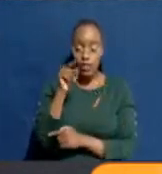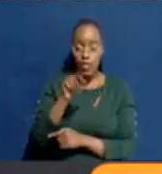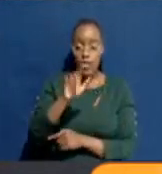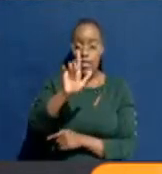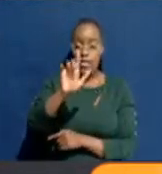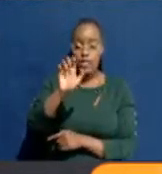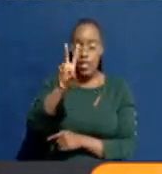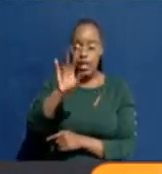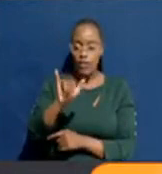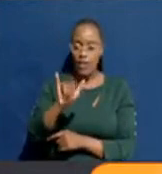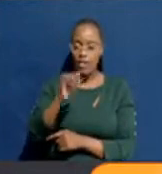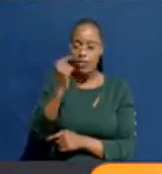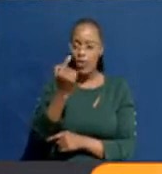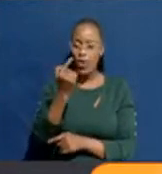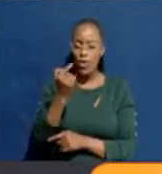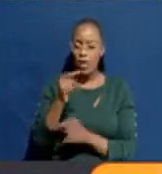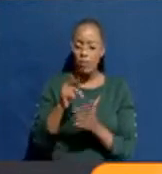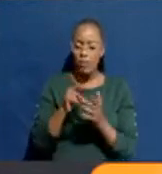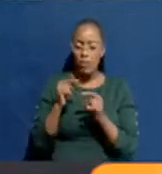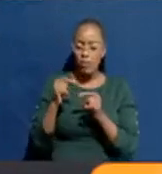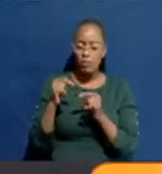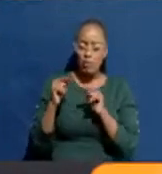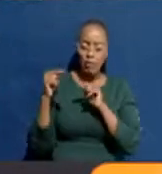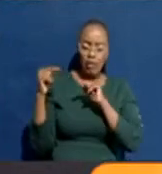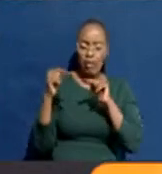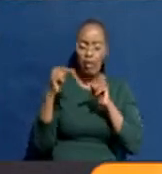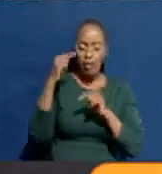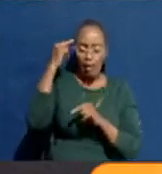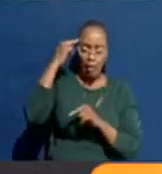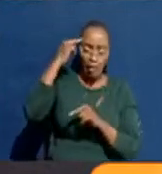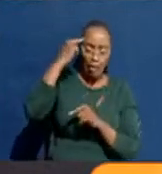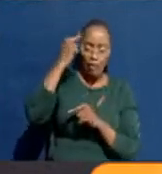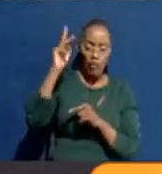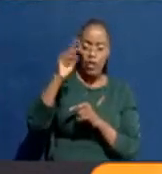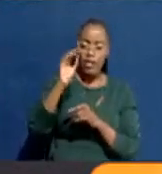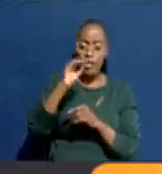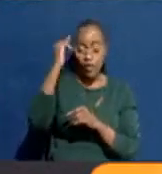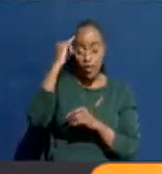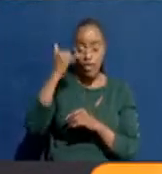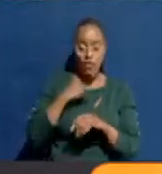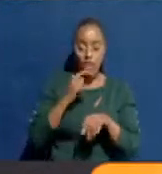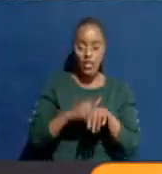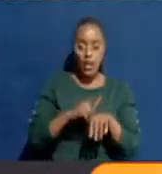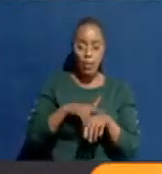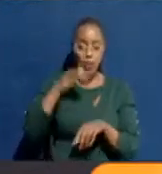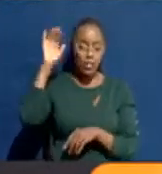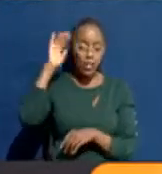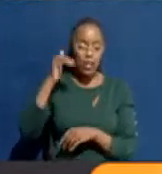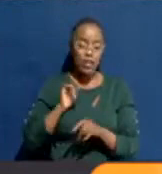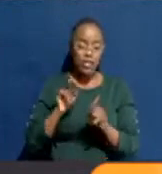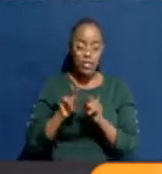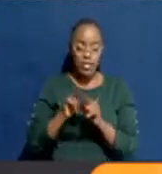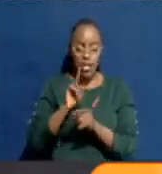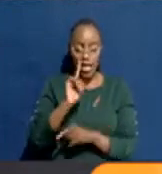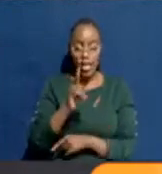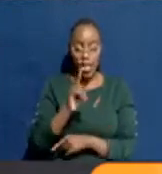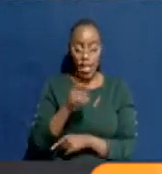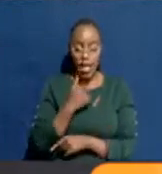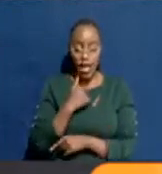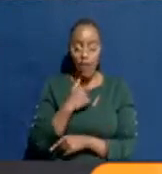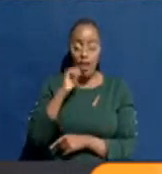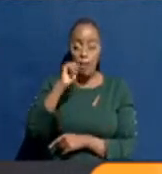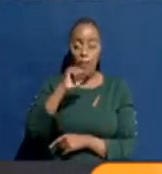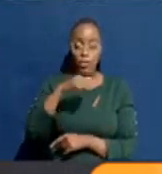is not a pain point to Kenyans. Mm-hmm. There is a thought behind it. And when I was listening to my sister here, Wajiro, you